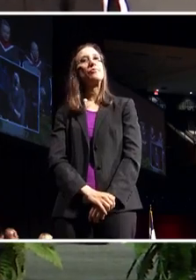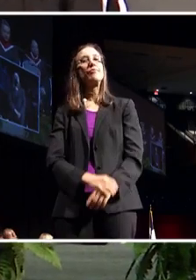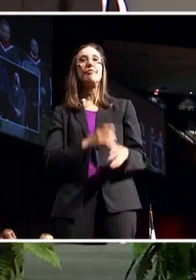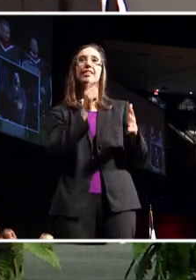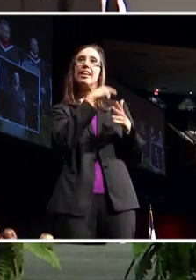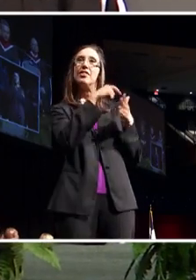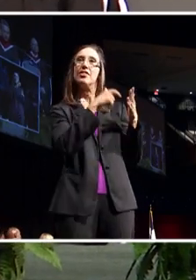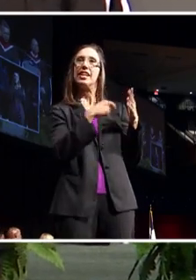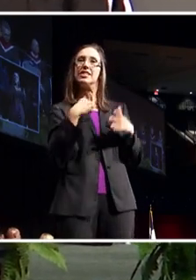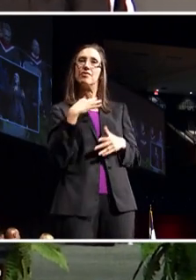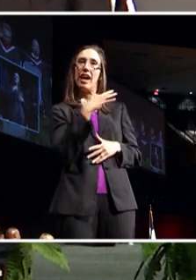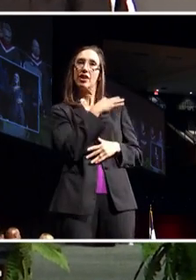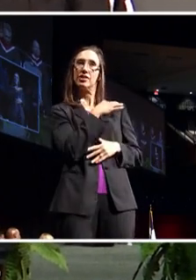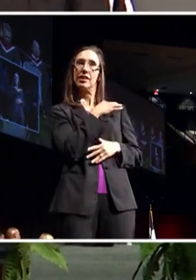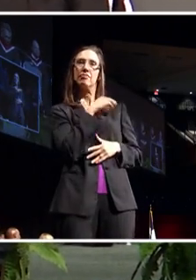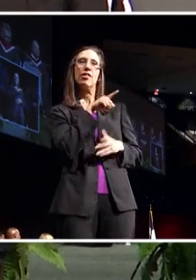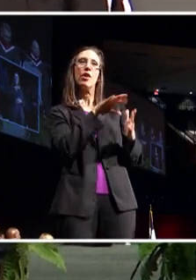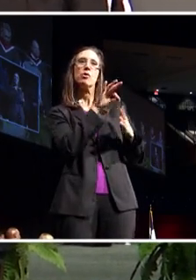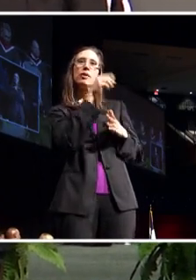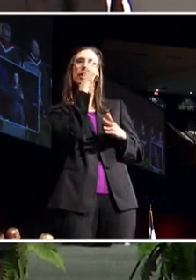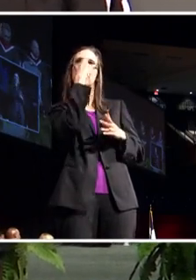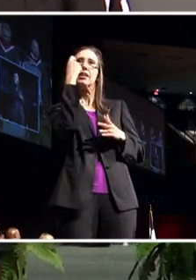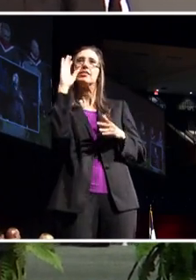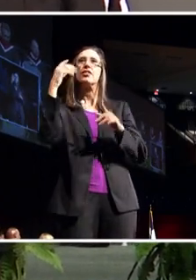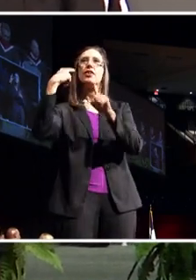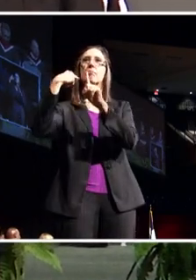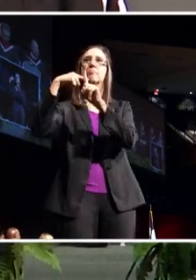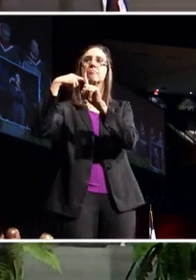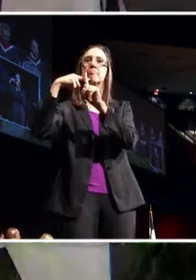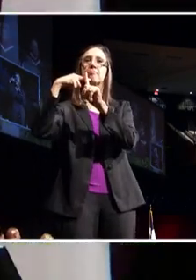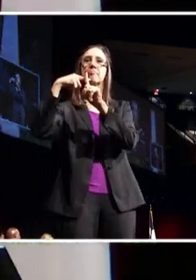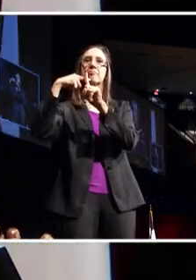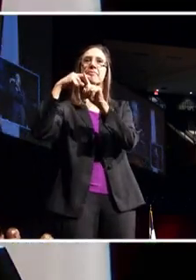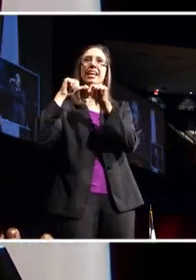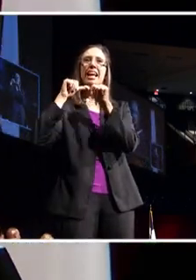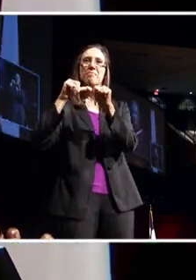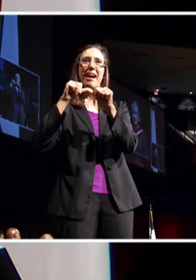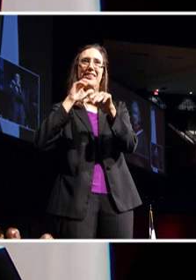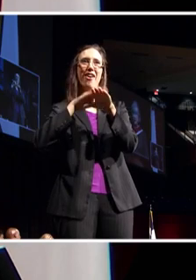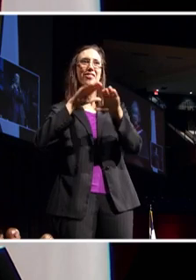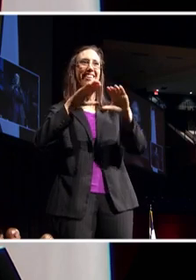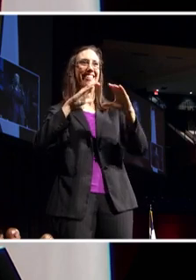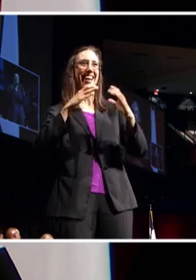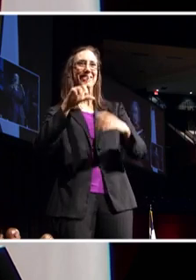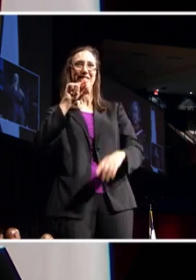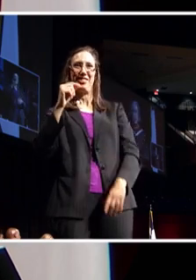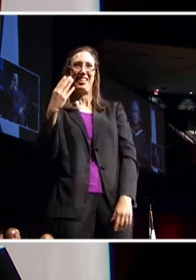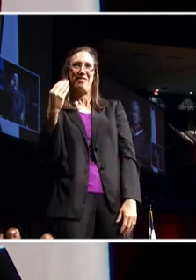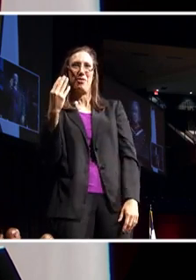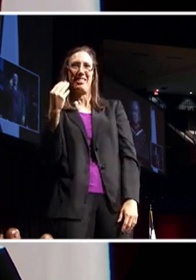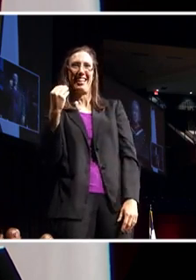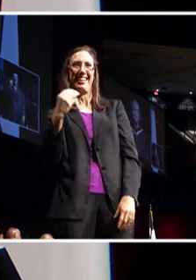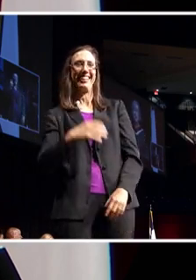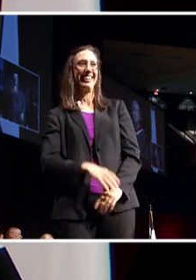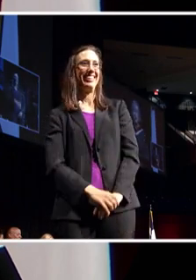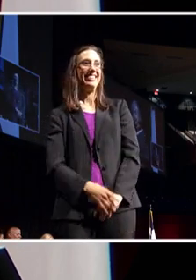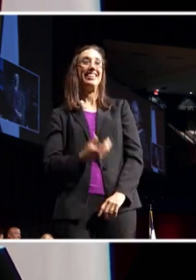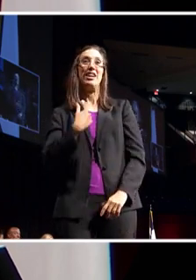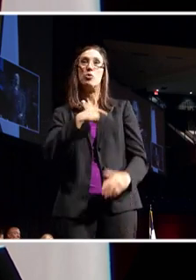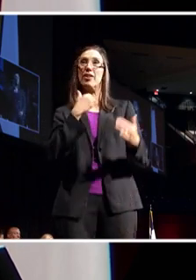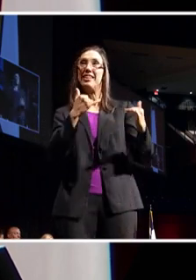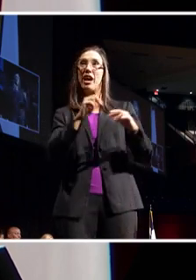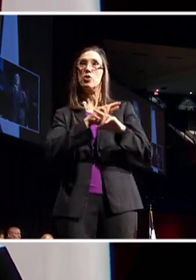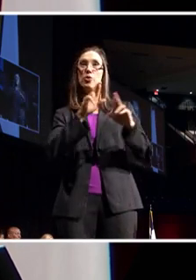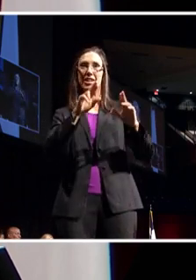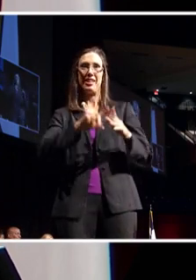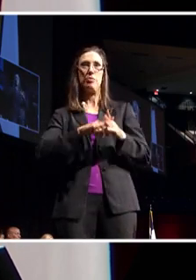These faculty members were selected for the positive and lasting impact that they have had on the class of 2014. We are now